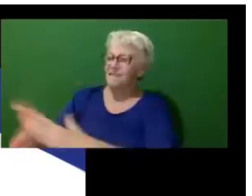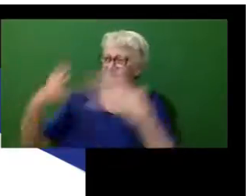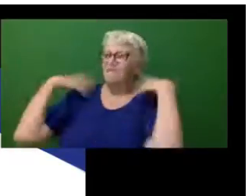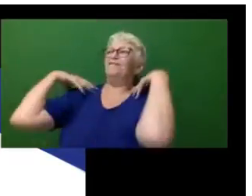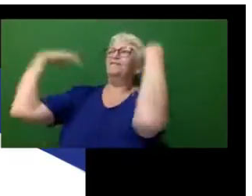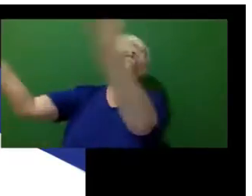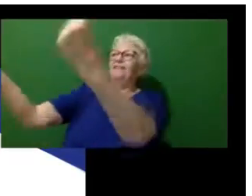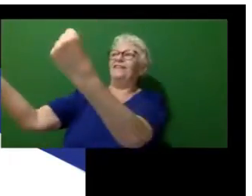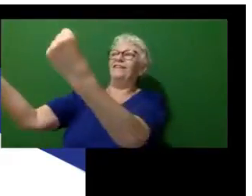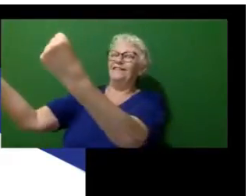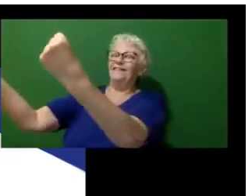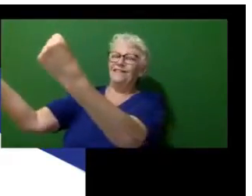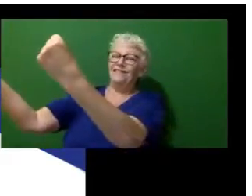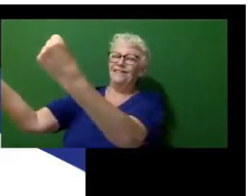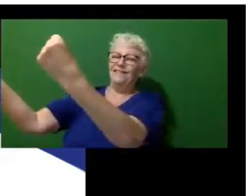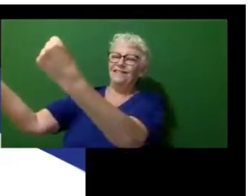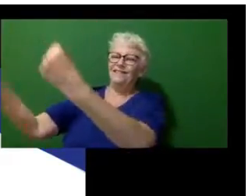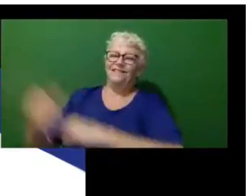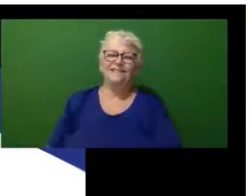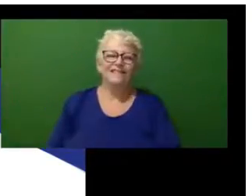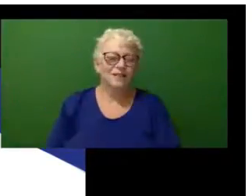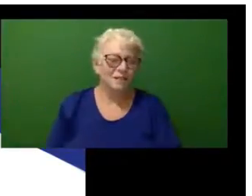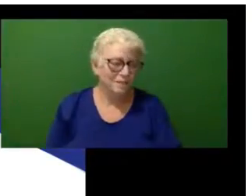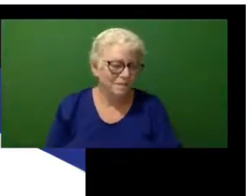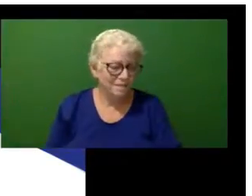chazak, v'nit